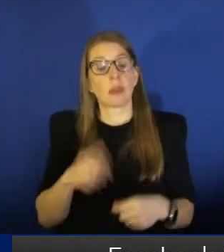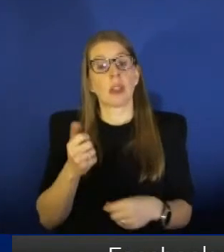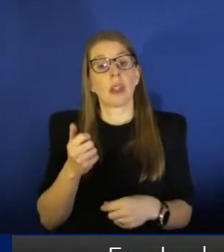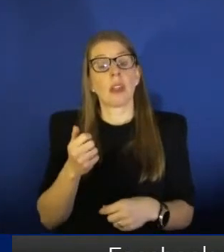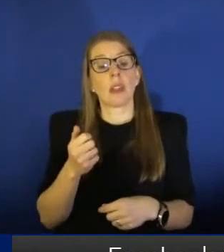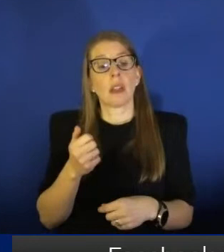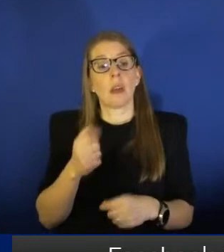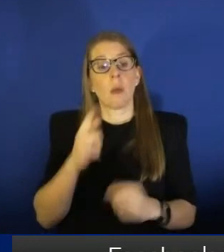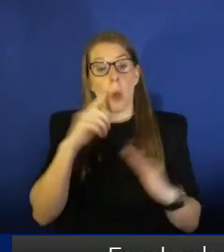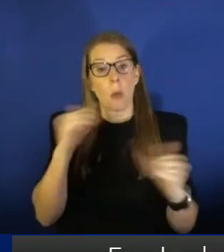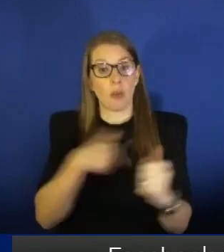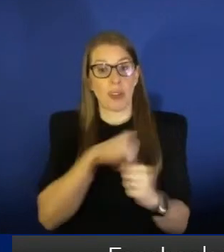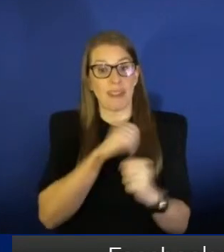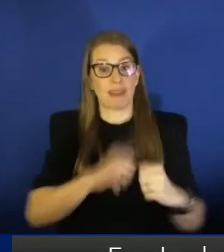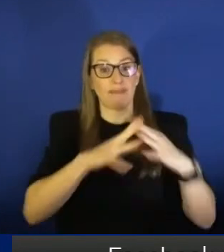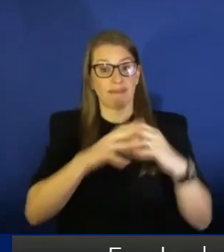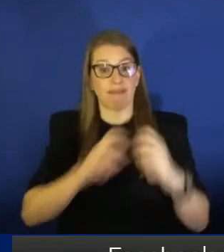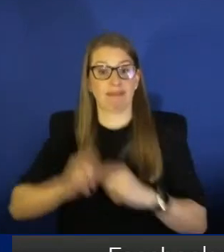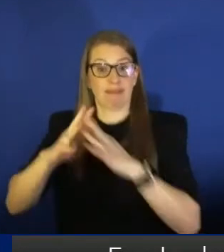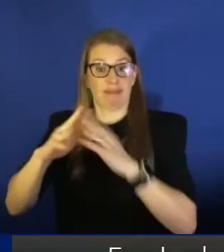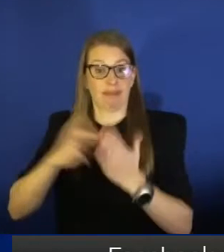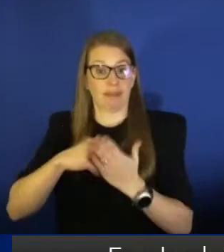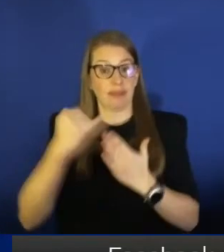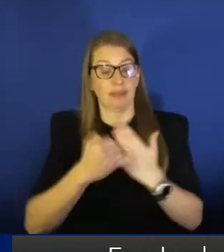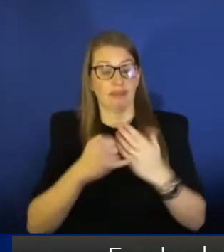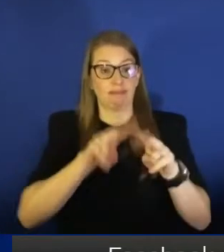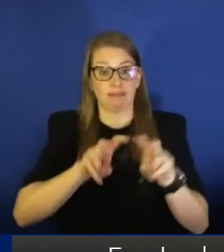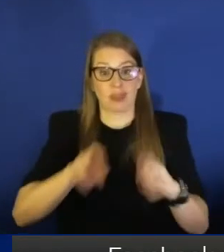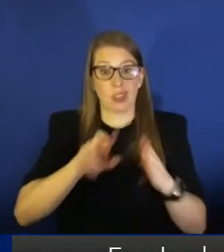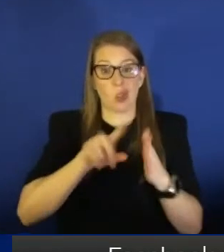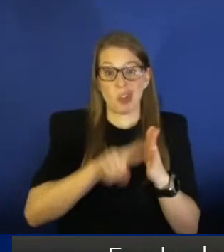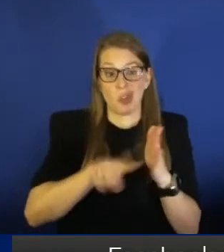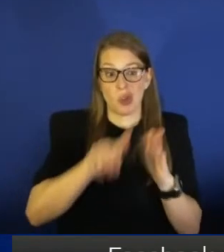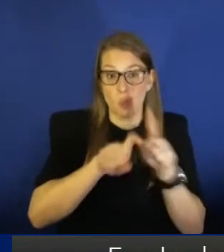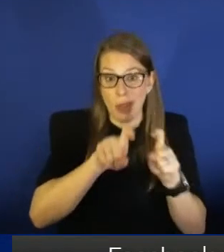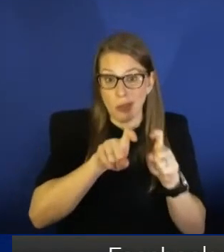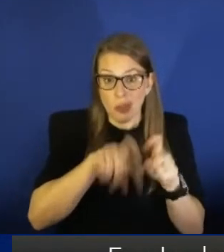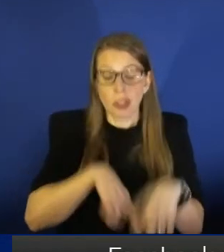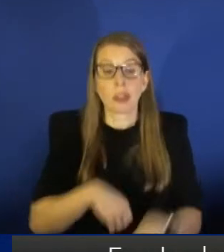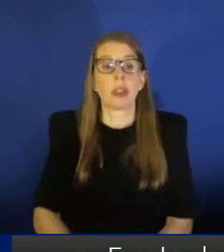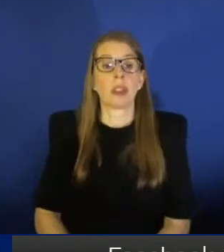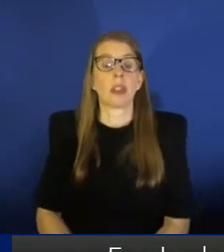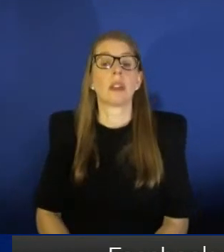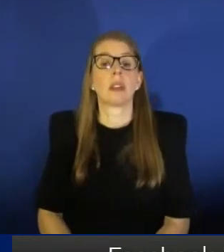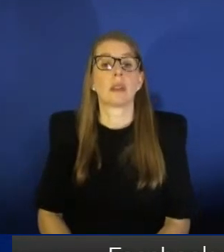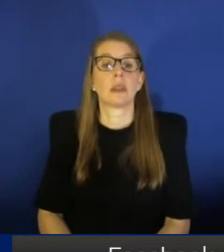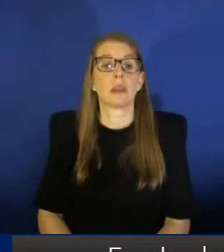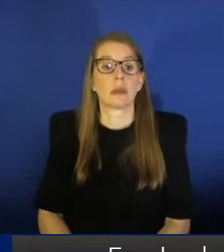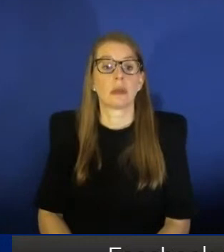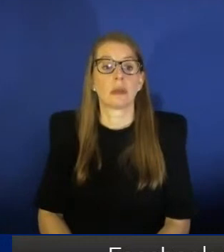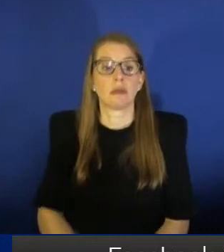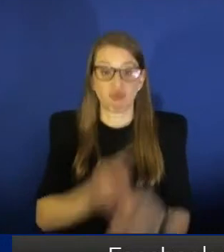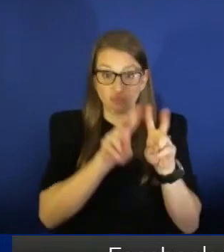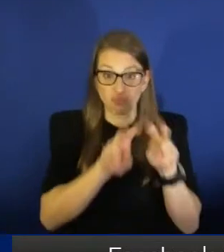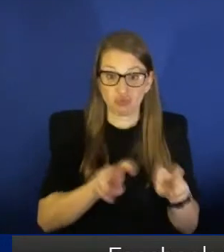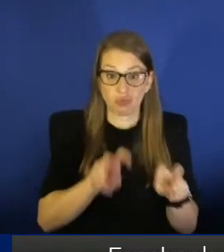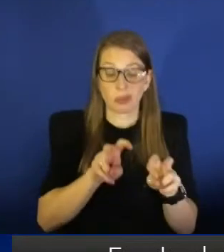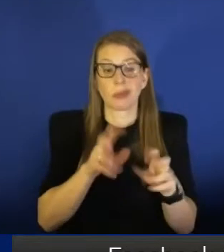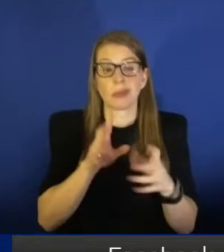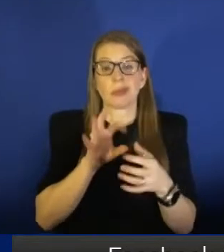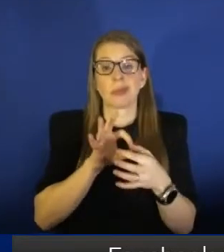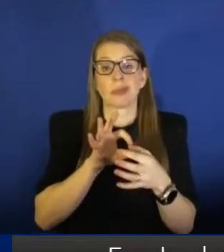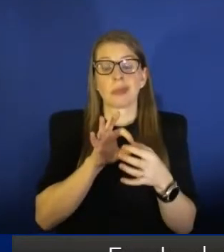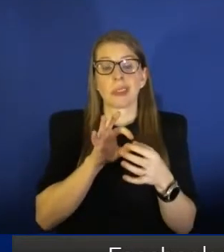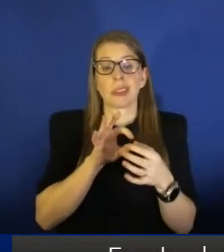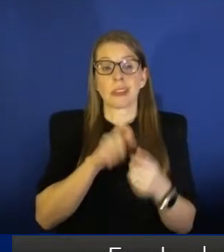pragmatic projects that are looking at research questions, especially in the area of healthcare delivery science